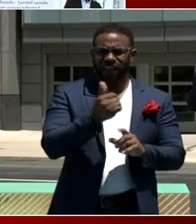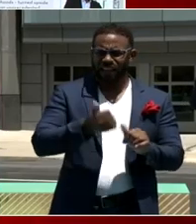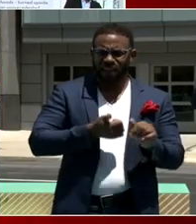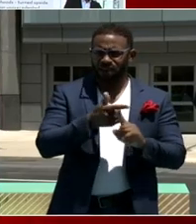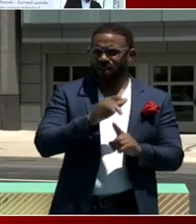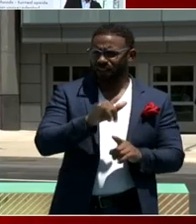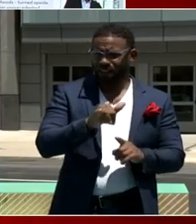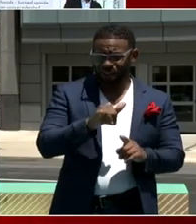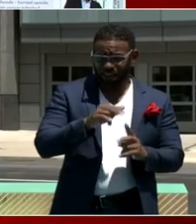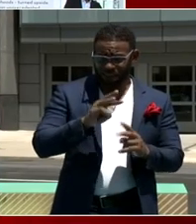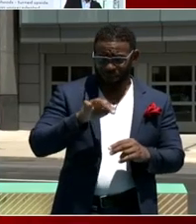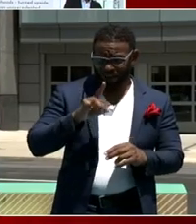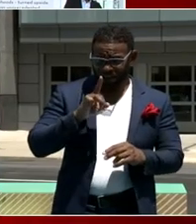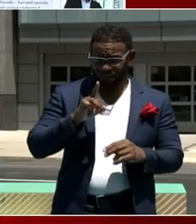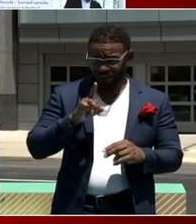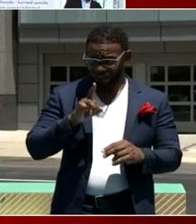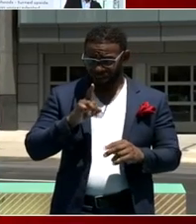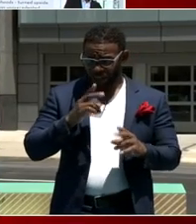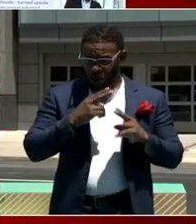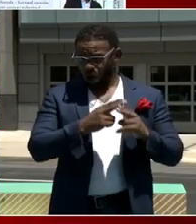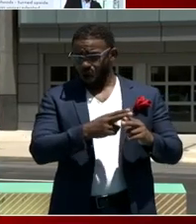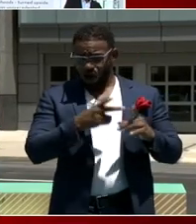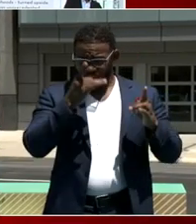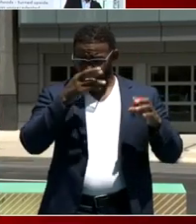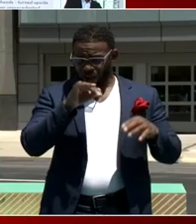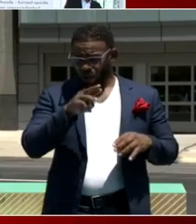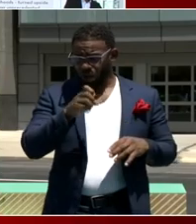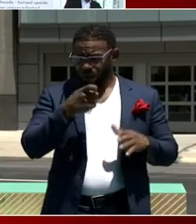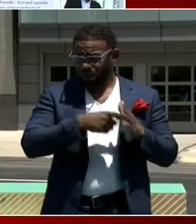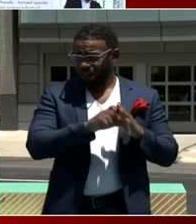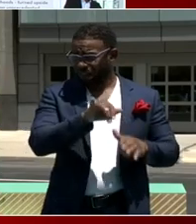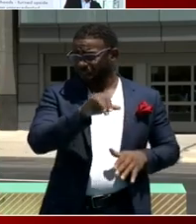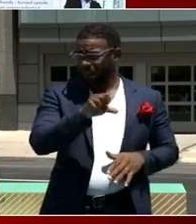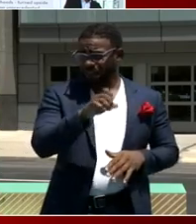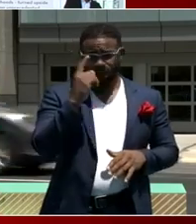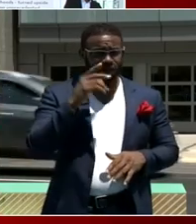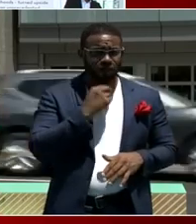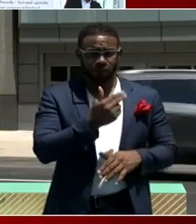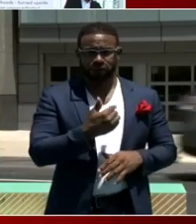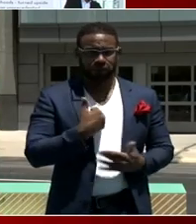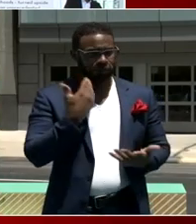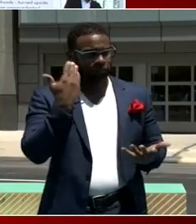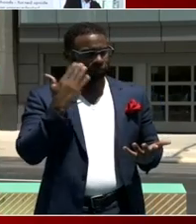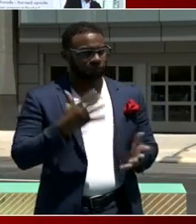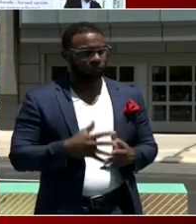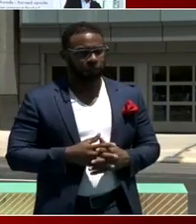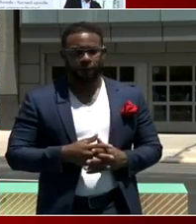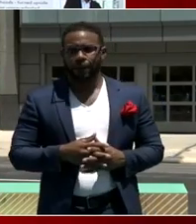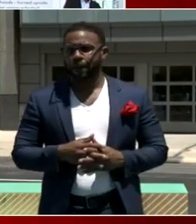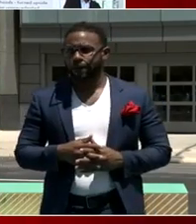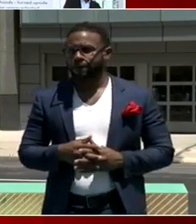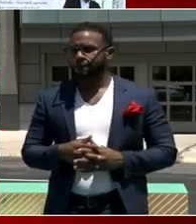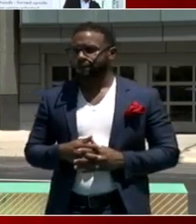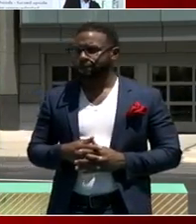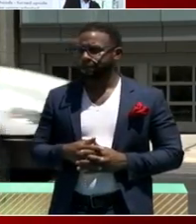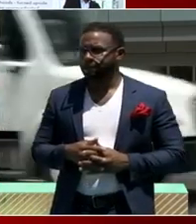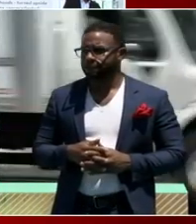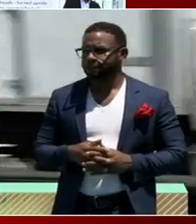on that, whether MPD is pursuing hate crime charges in that case? I don't.